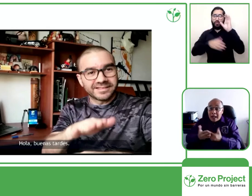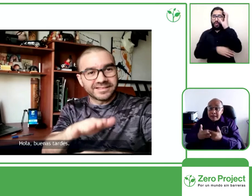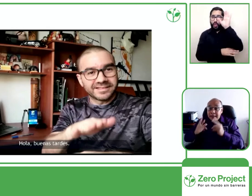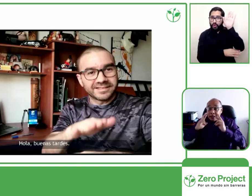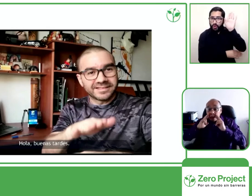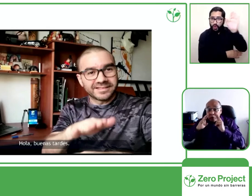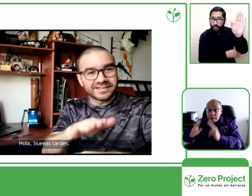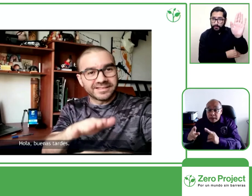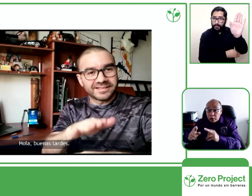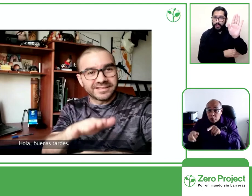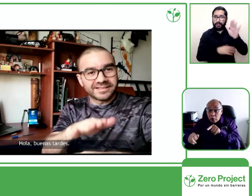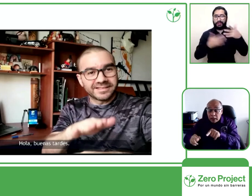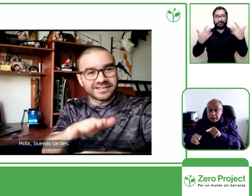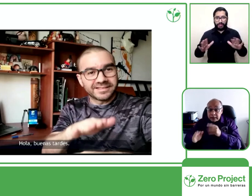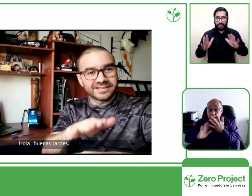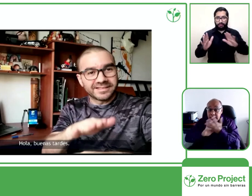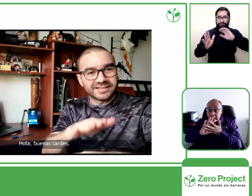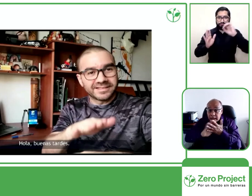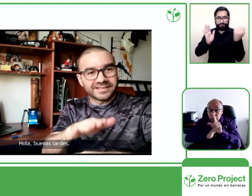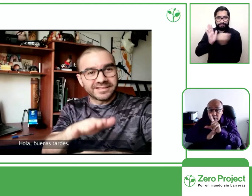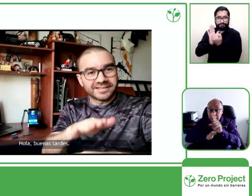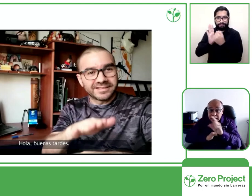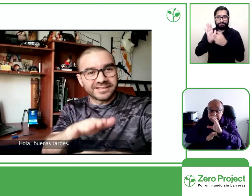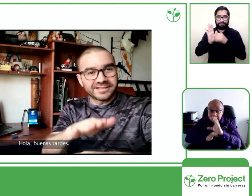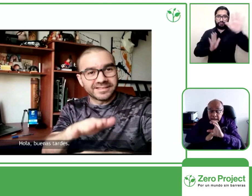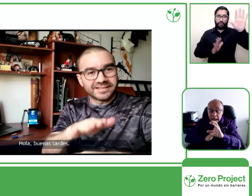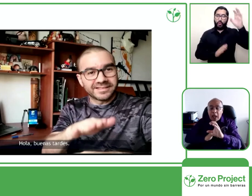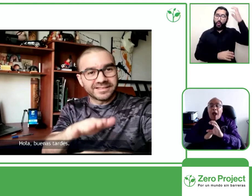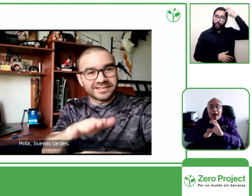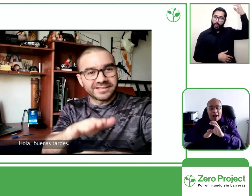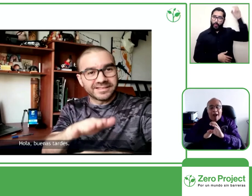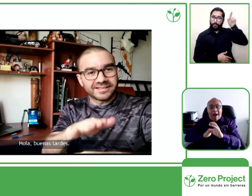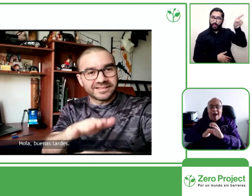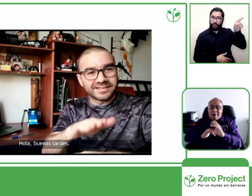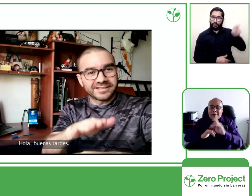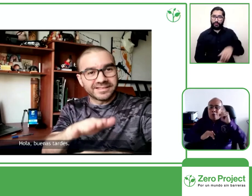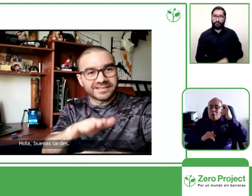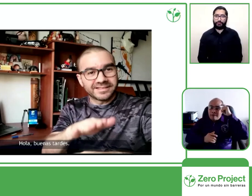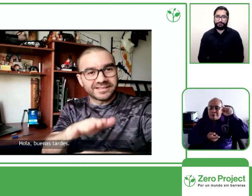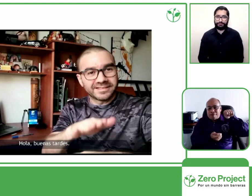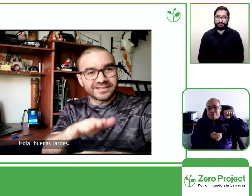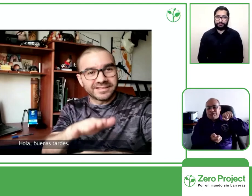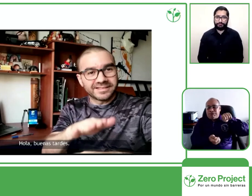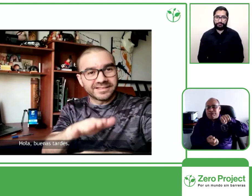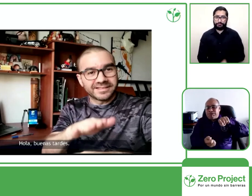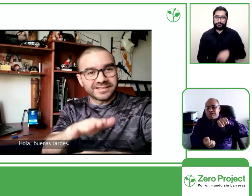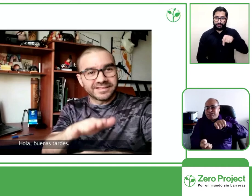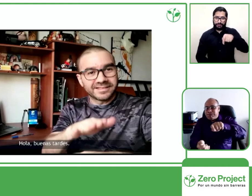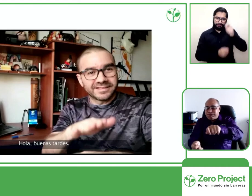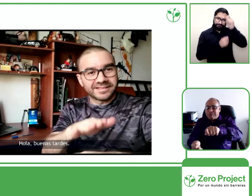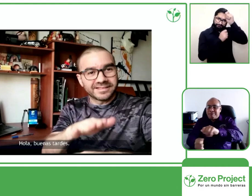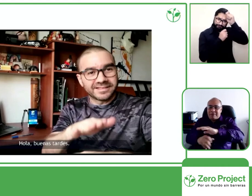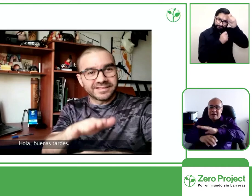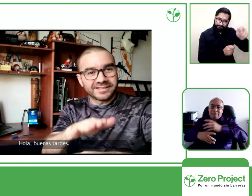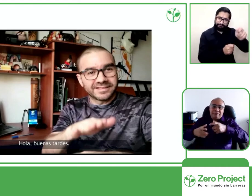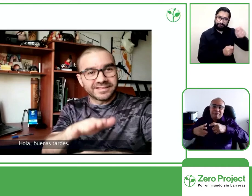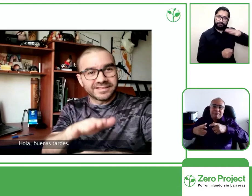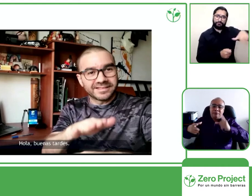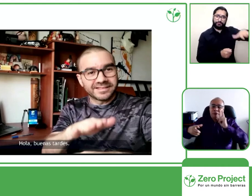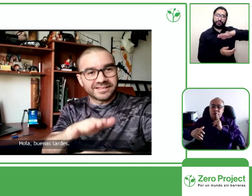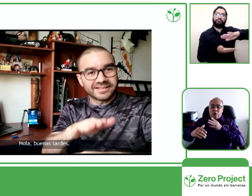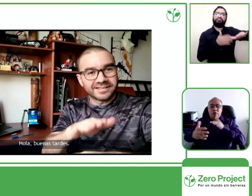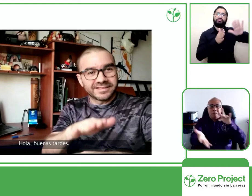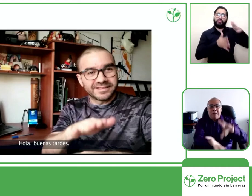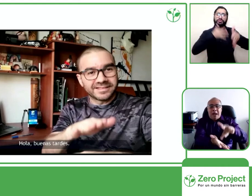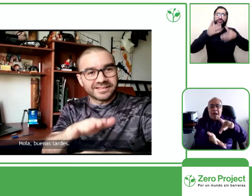language, which is acknowledged or recognized by the state. And thanks to that recognition as the official